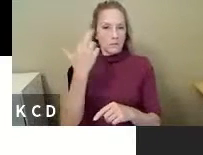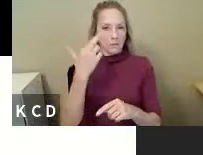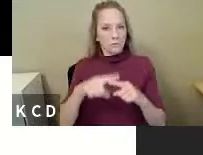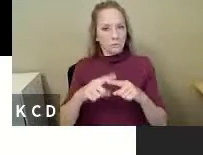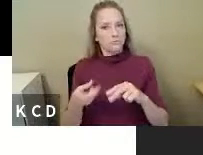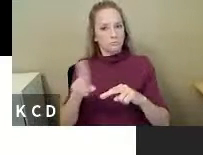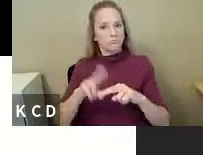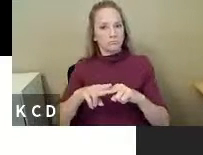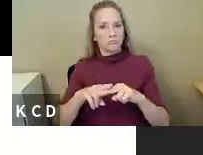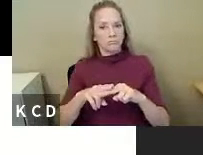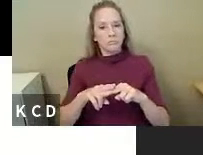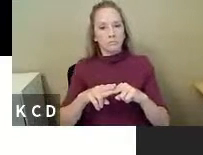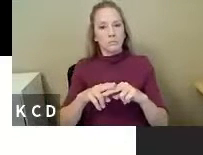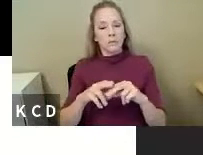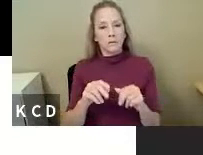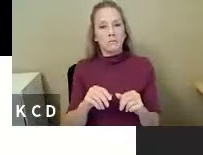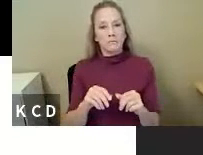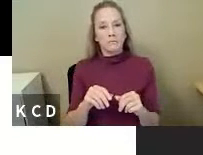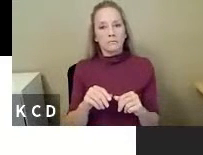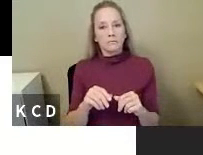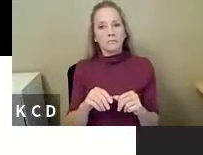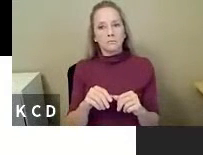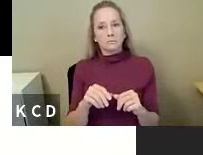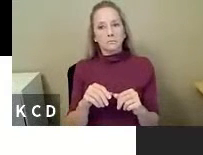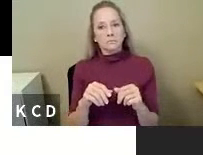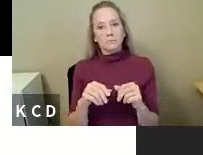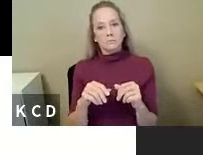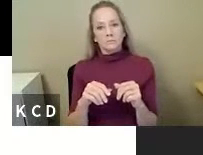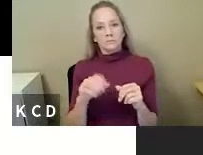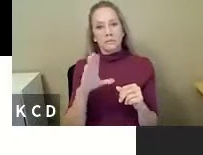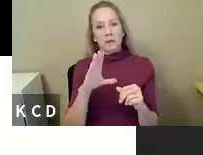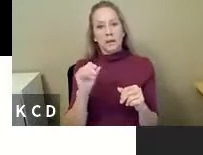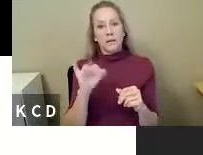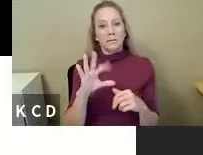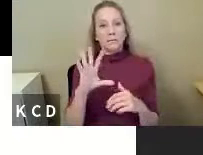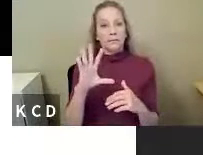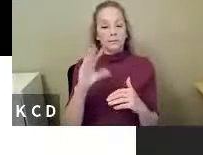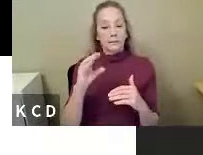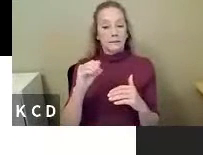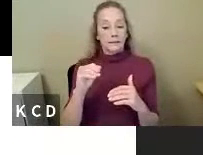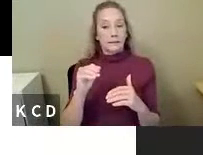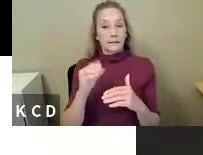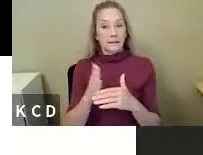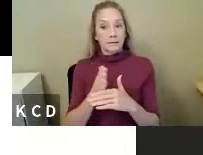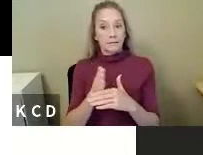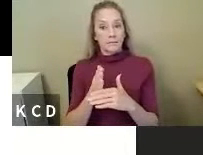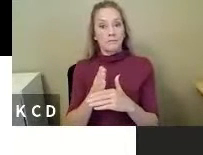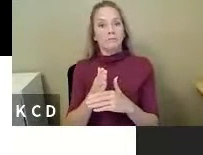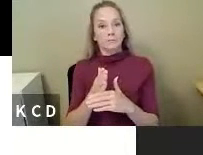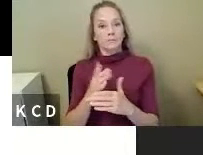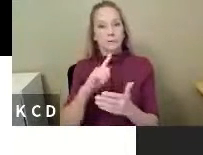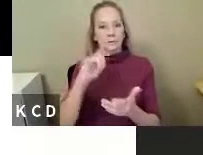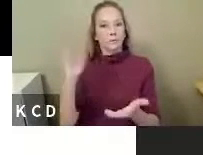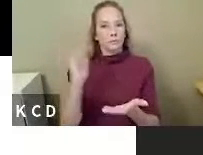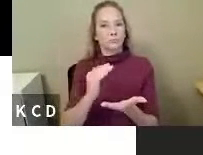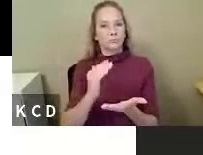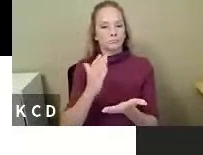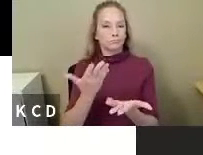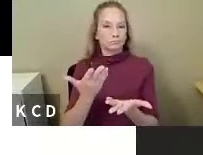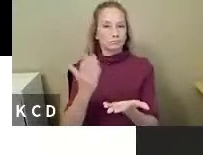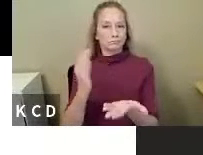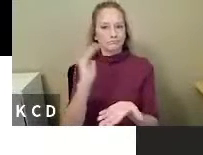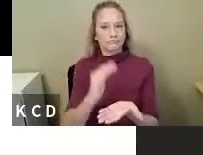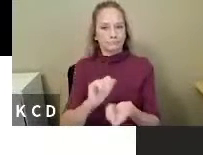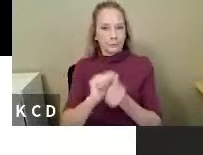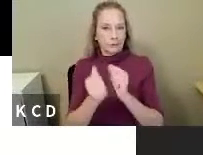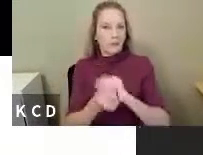patients over the most recent 28 days would be a reason to lift something. And basing this on the district rather than just Knox